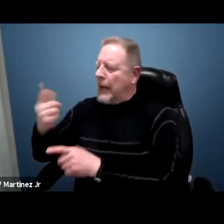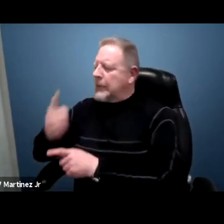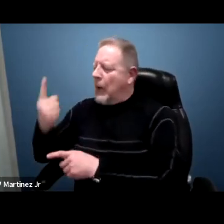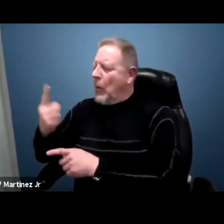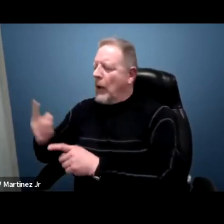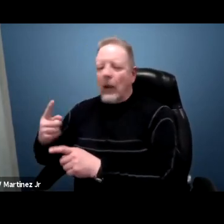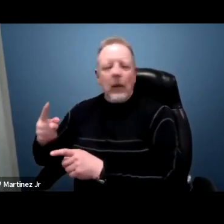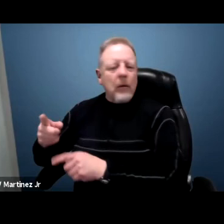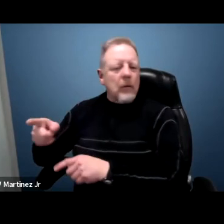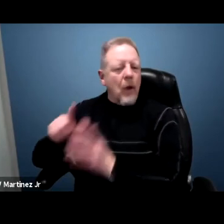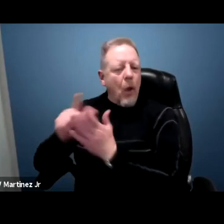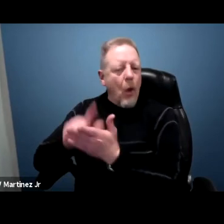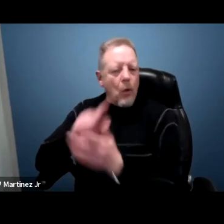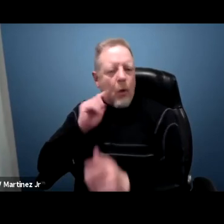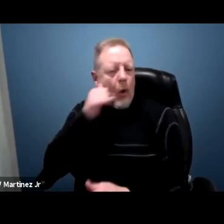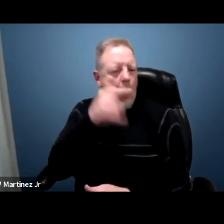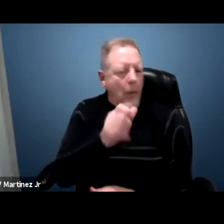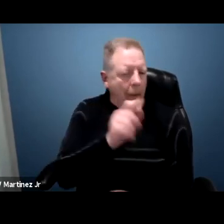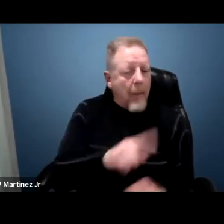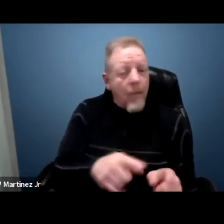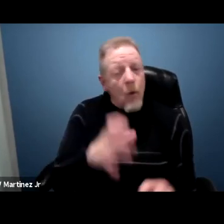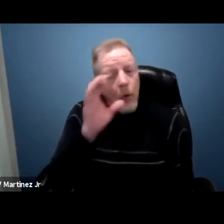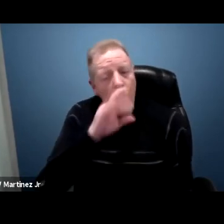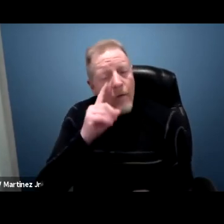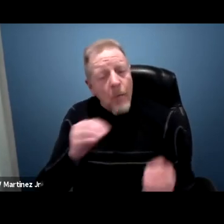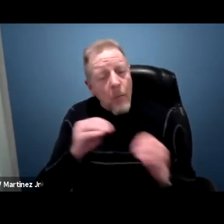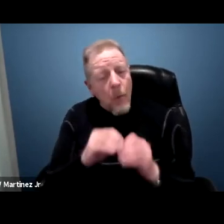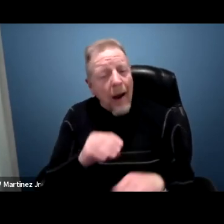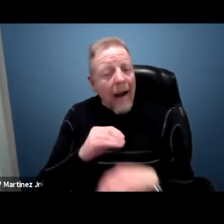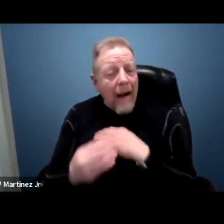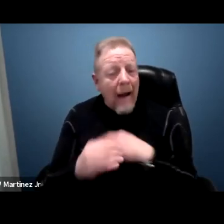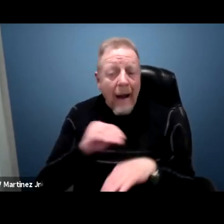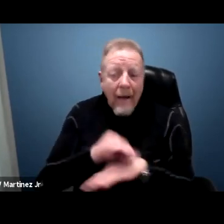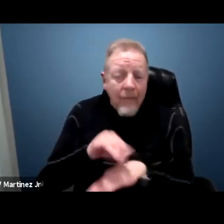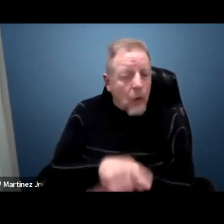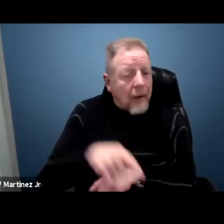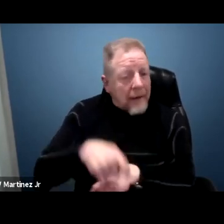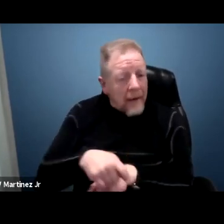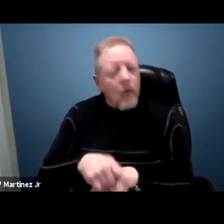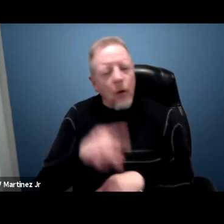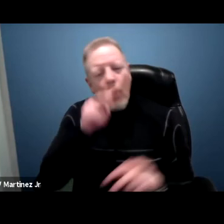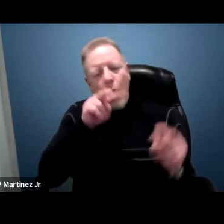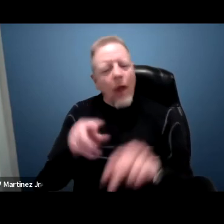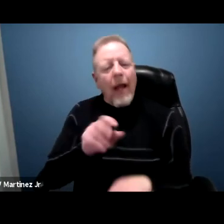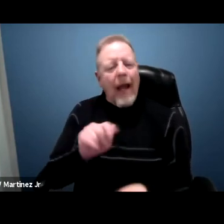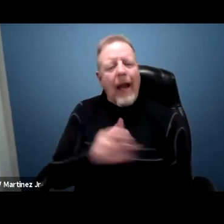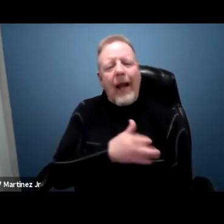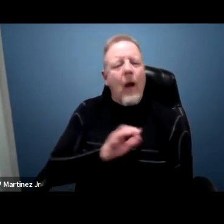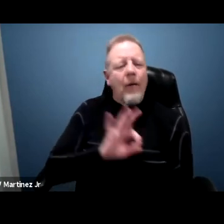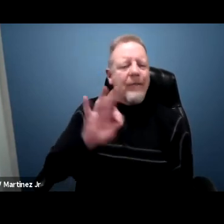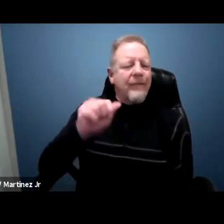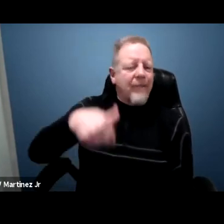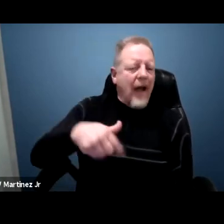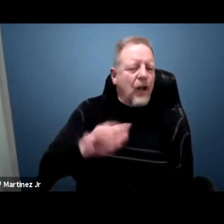that situation. But if you're looking for some more general advice, you can, as I said, look at our fact sheet